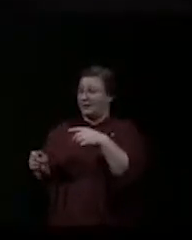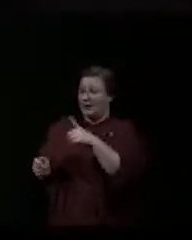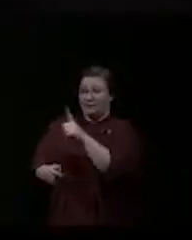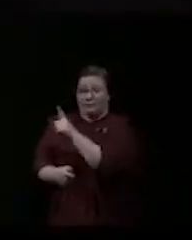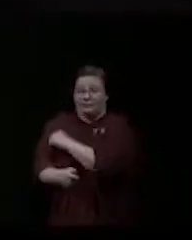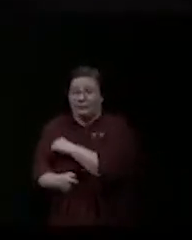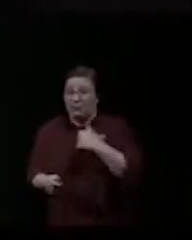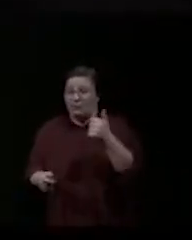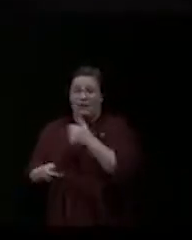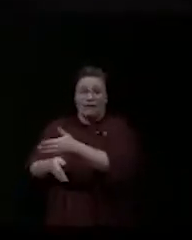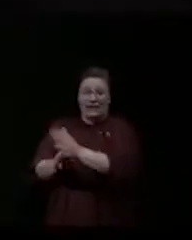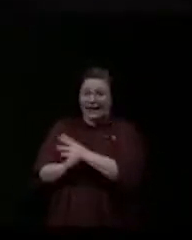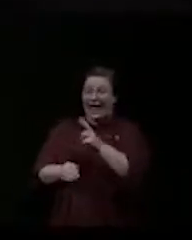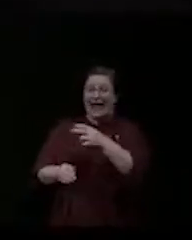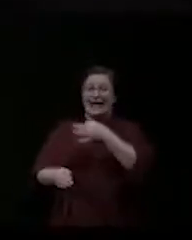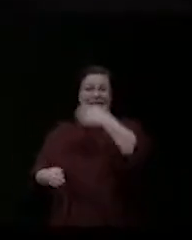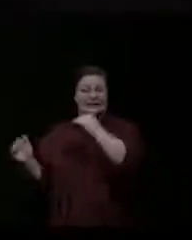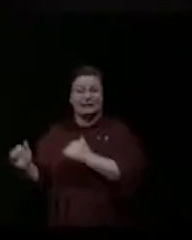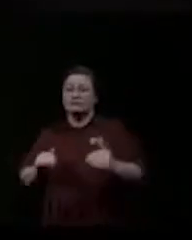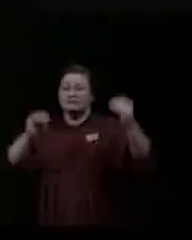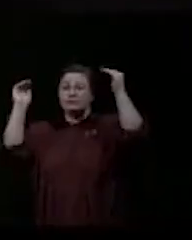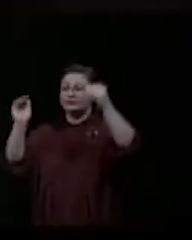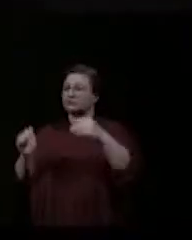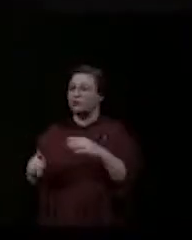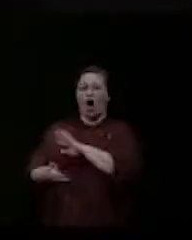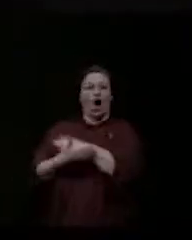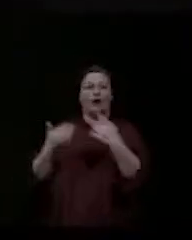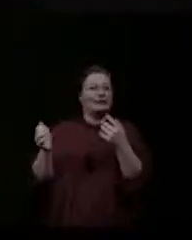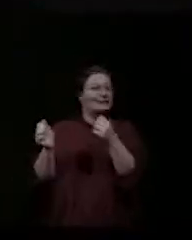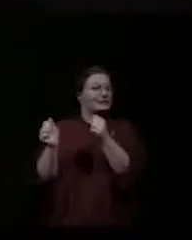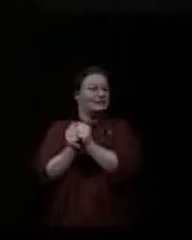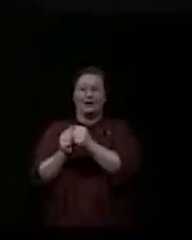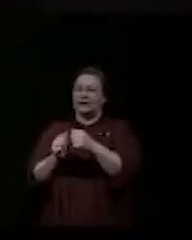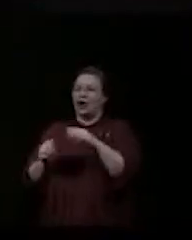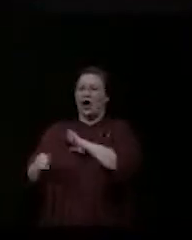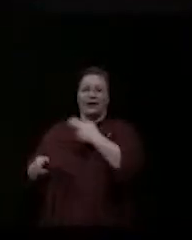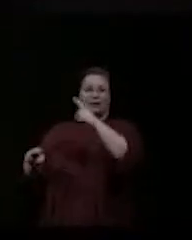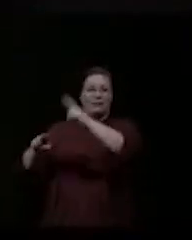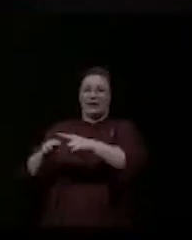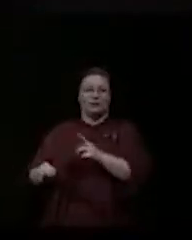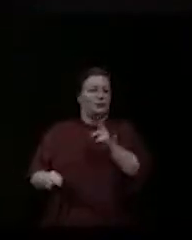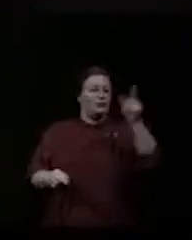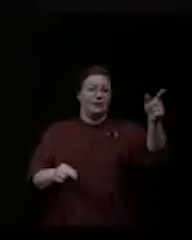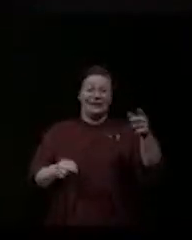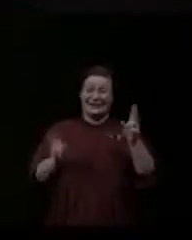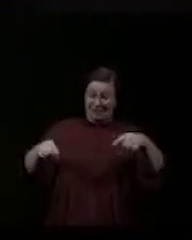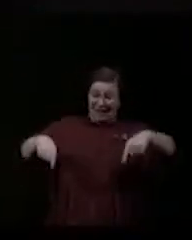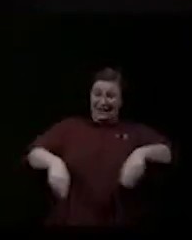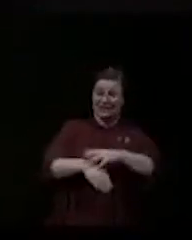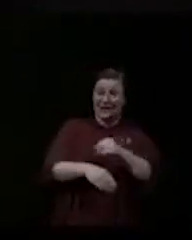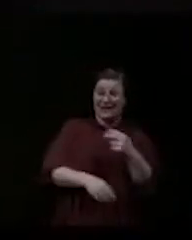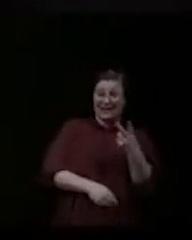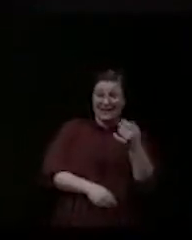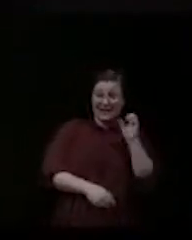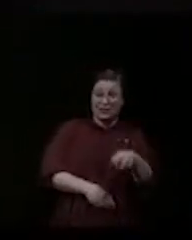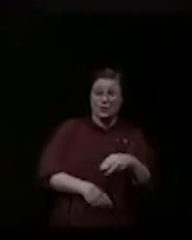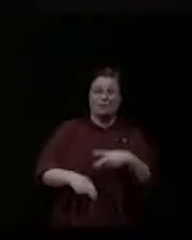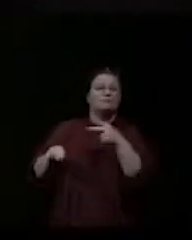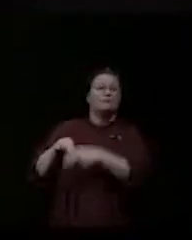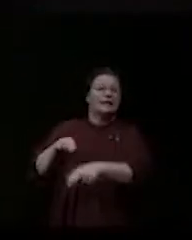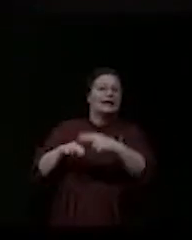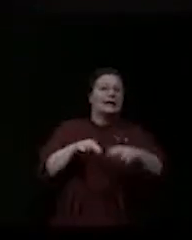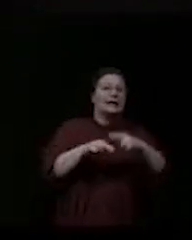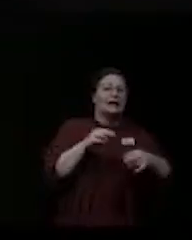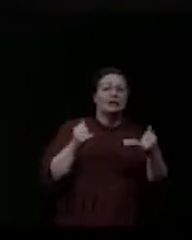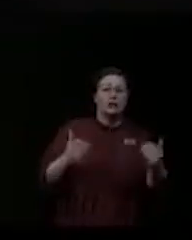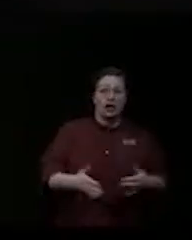and need a rest. And this happens also here in Sweden regarding visas. Defenders tell me they don't want to